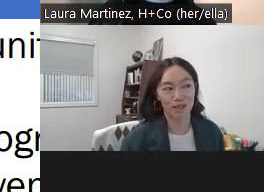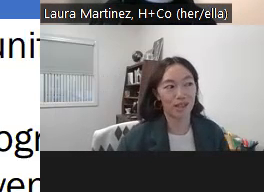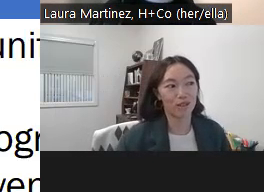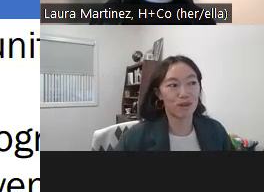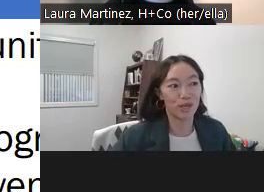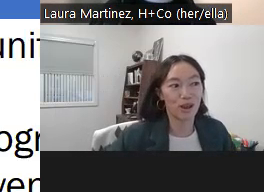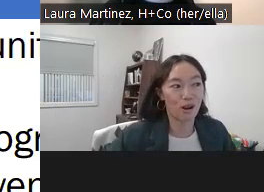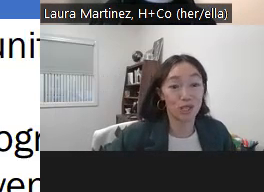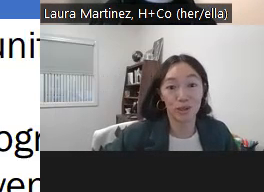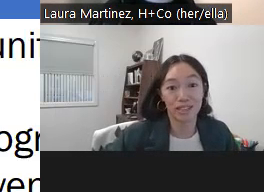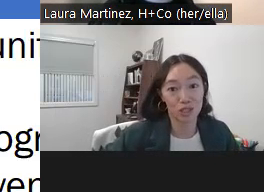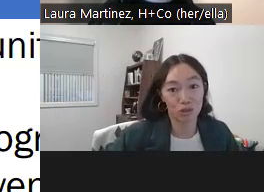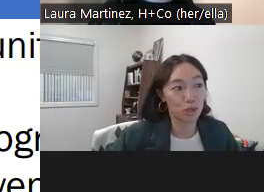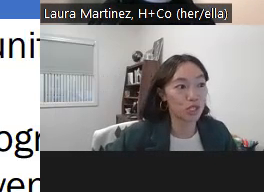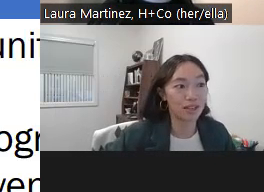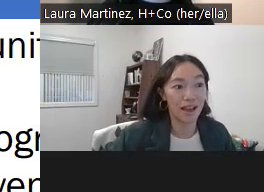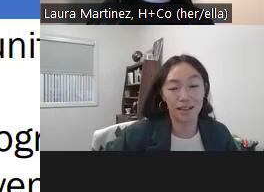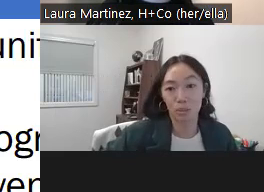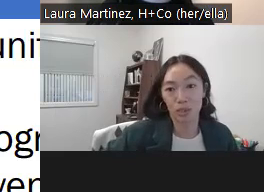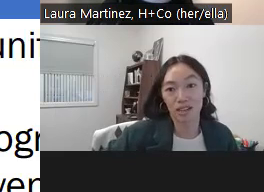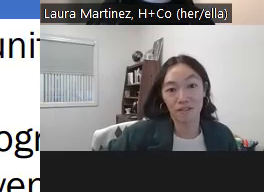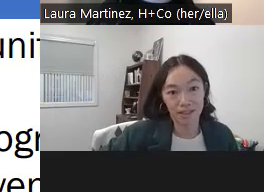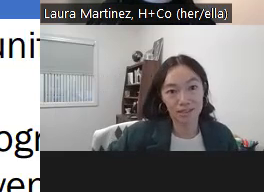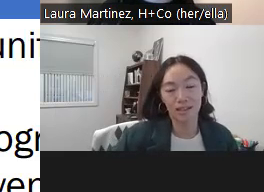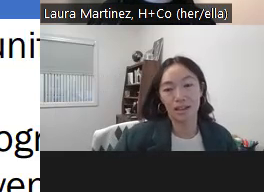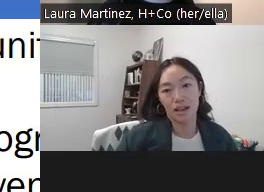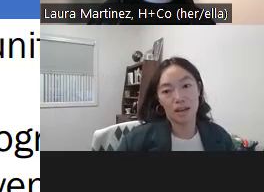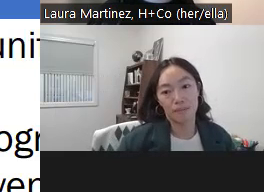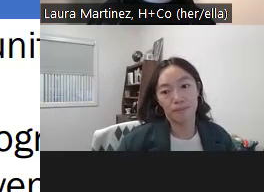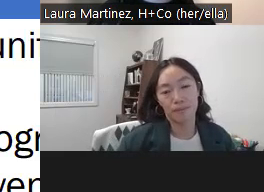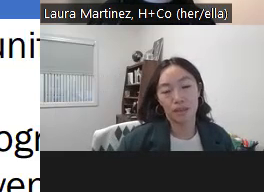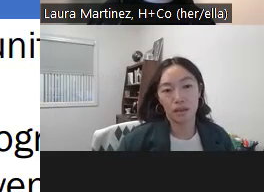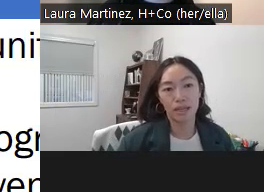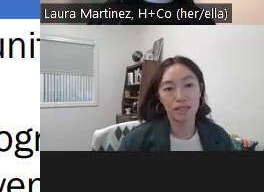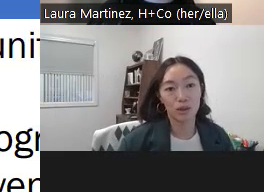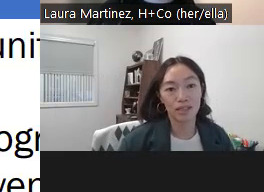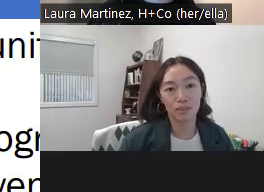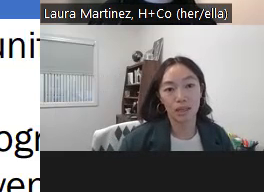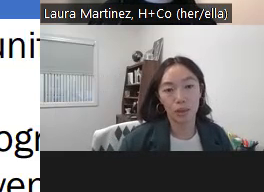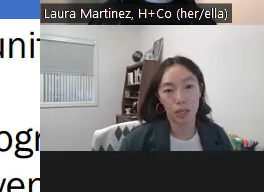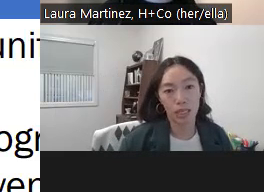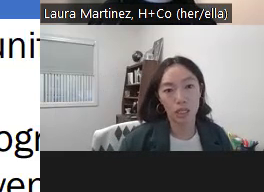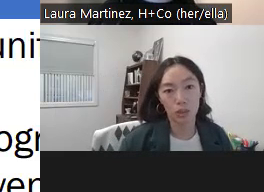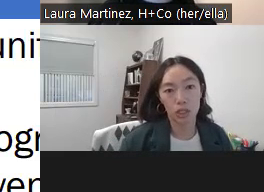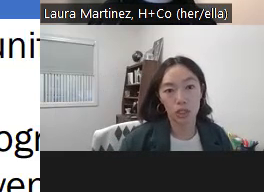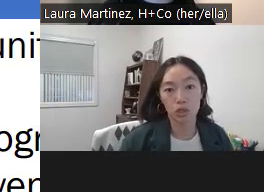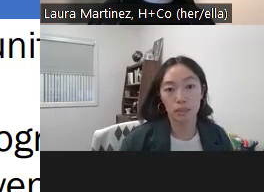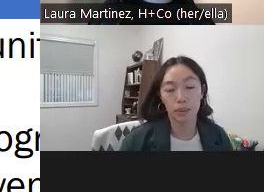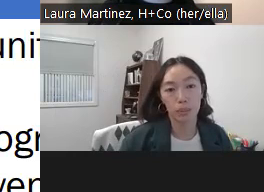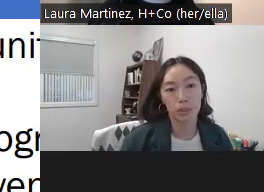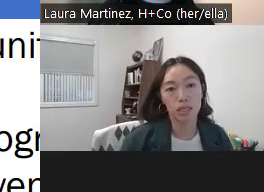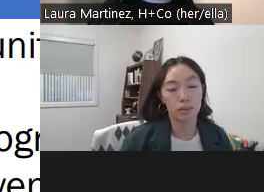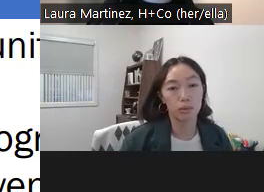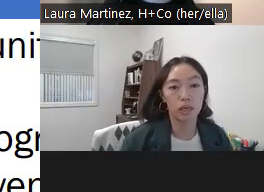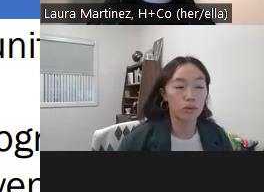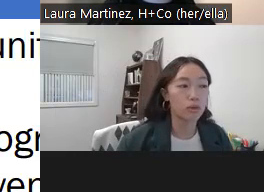quick update later, but we are doing distribution at in-person events. And so that's something that we want to continue to do to